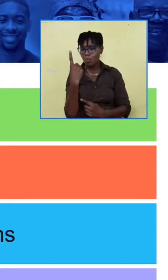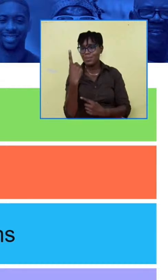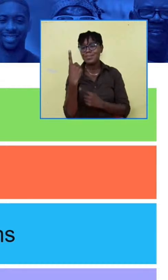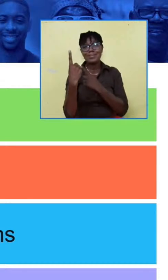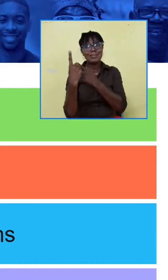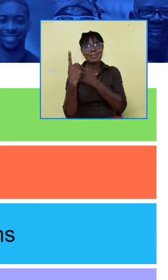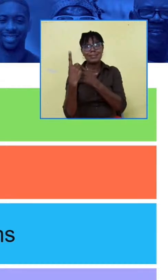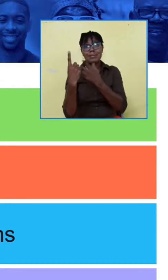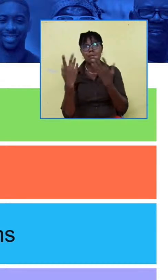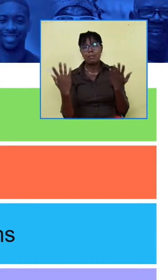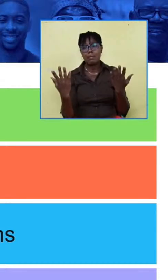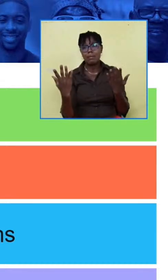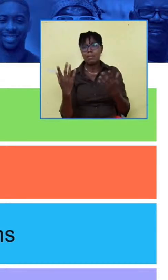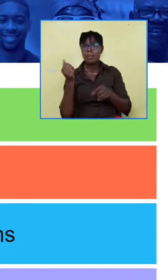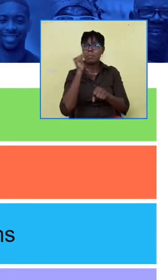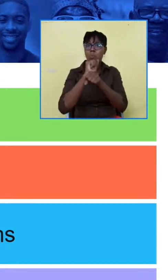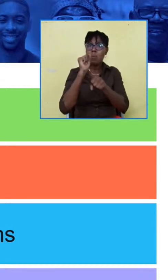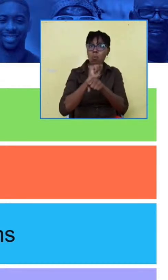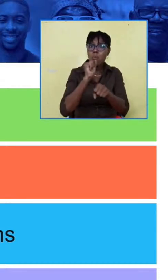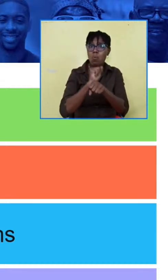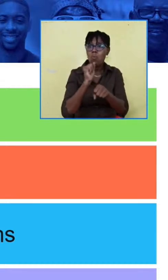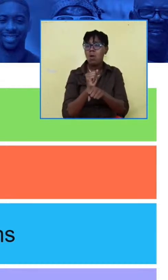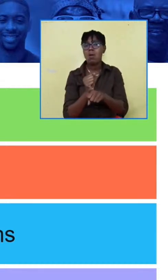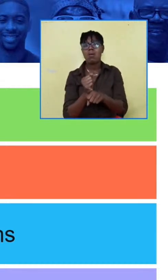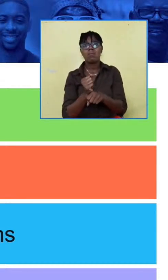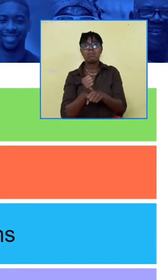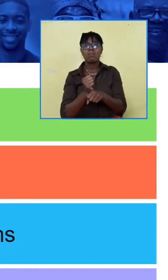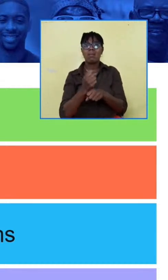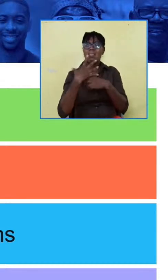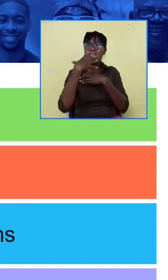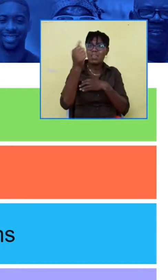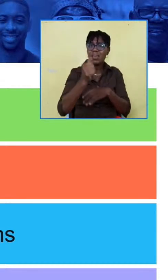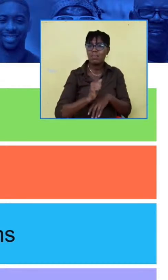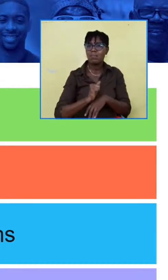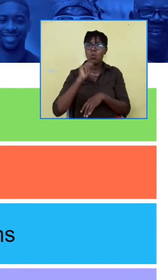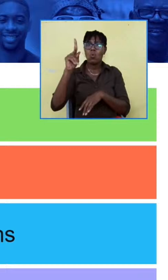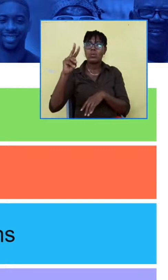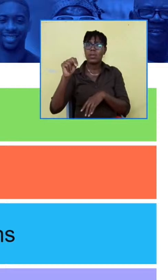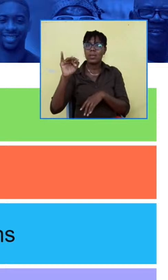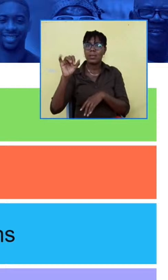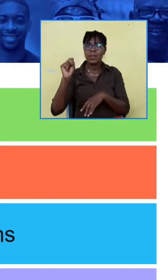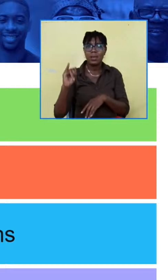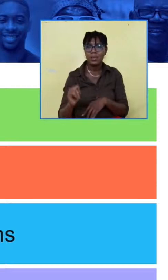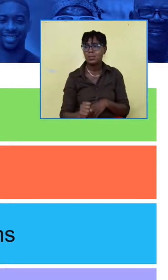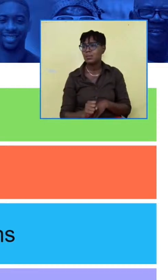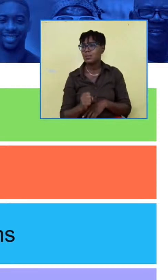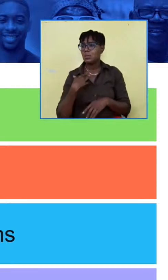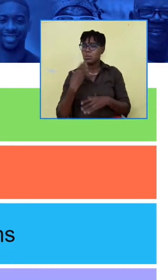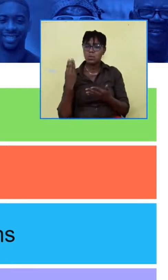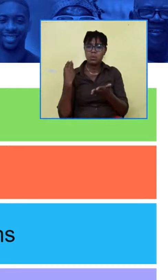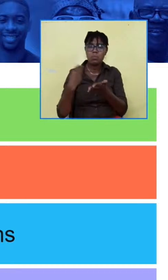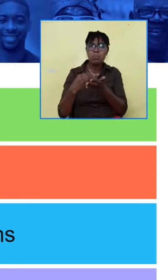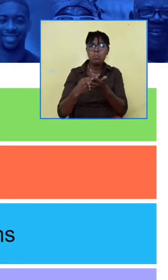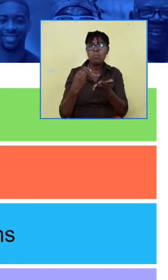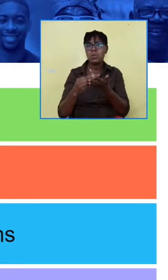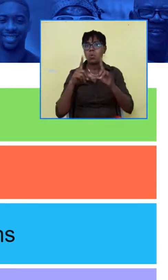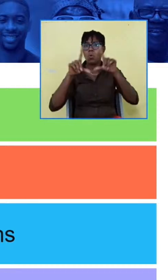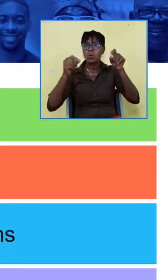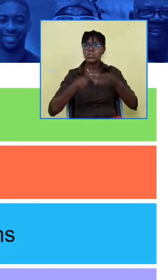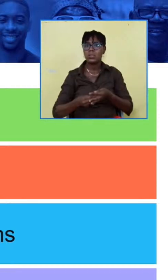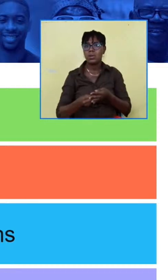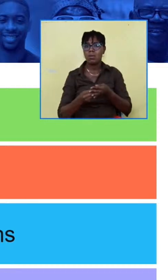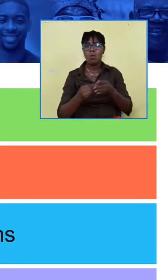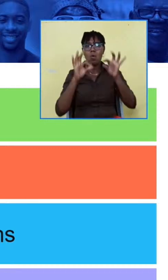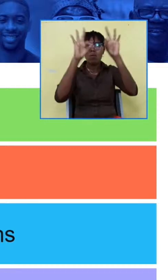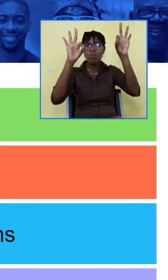job, whatever they're doing, and come to NIS between 8 and 4 with their check or with their cash and a form filled out